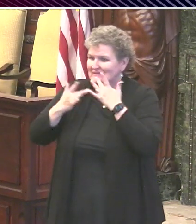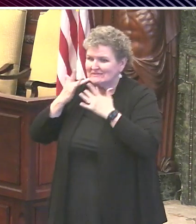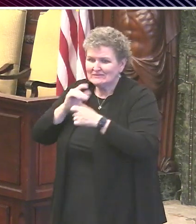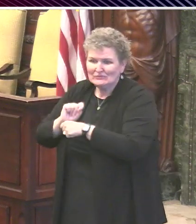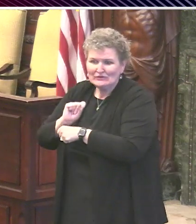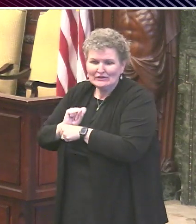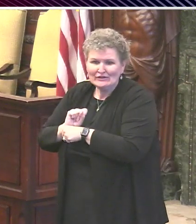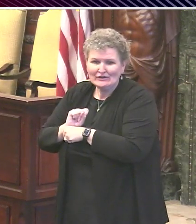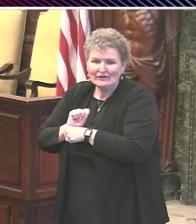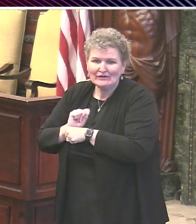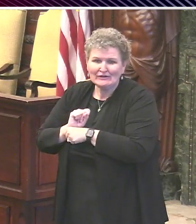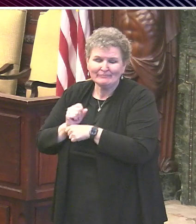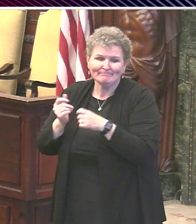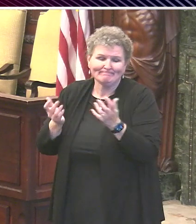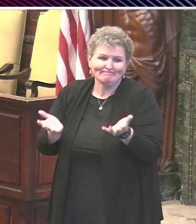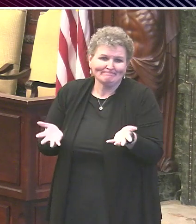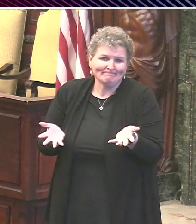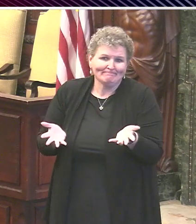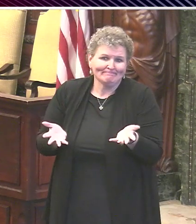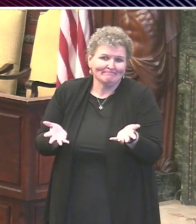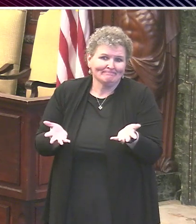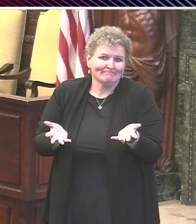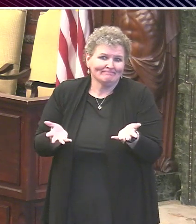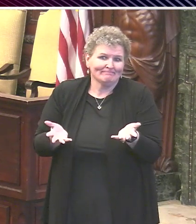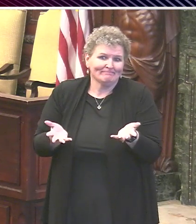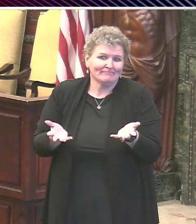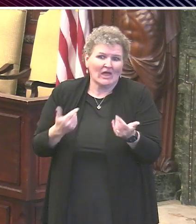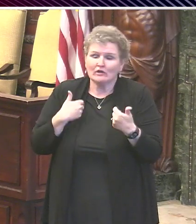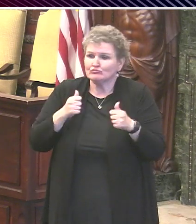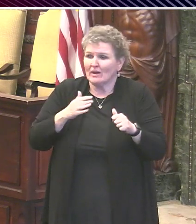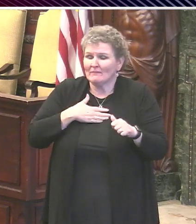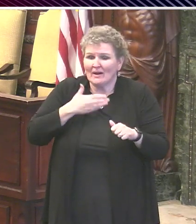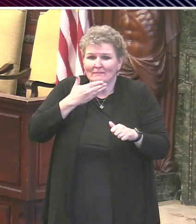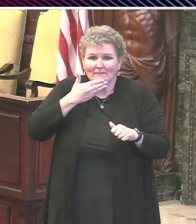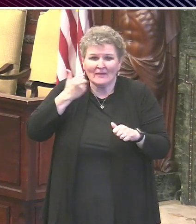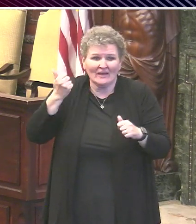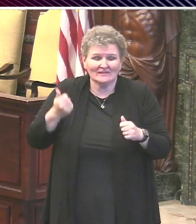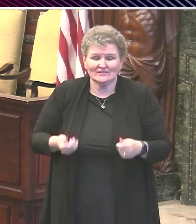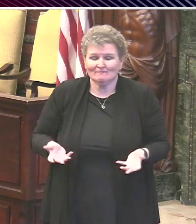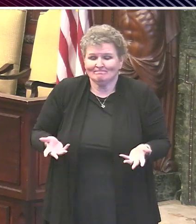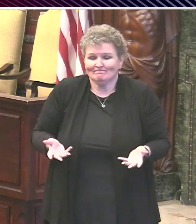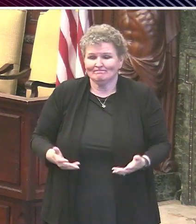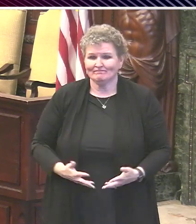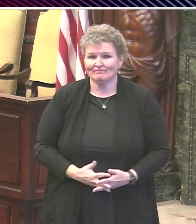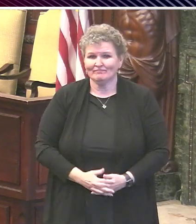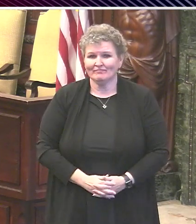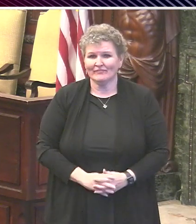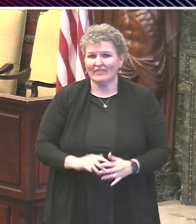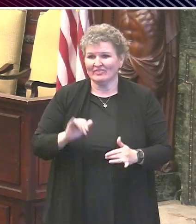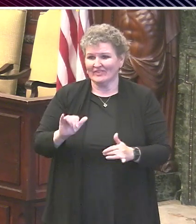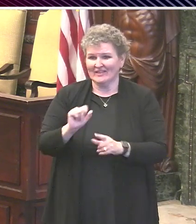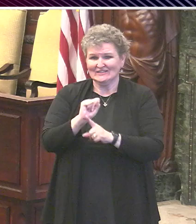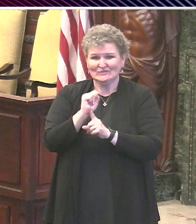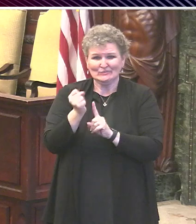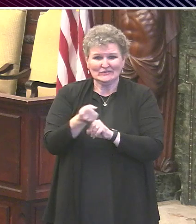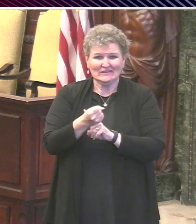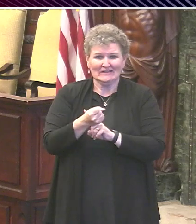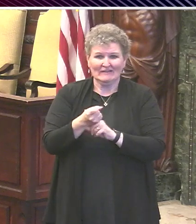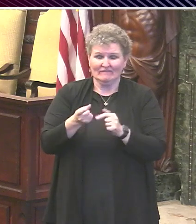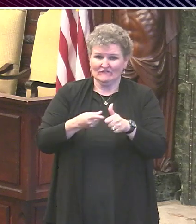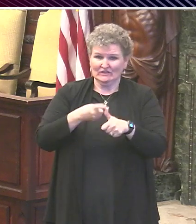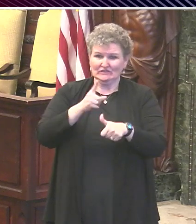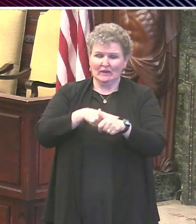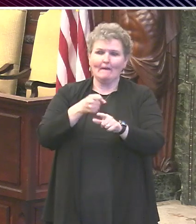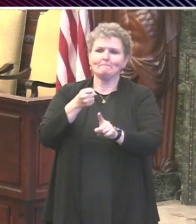inexhaustible, and we're doing our best every day. But we're in a situation that is historic. It has never